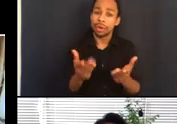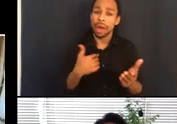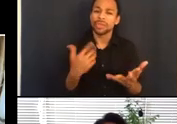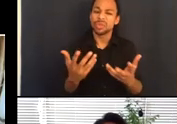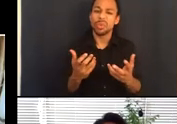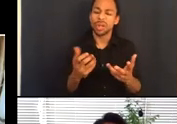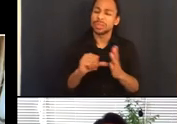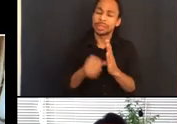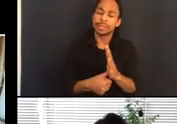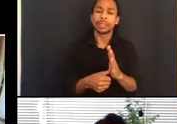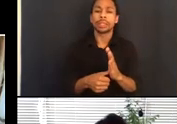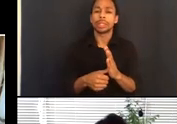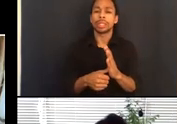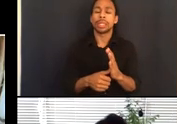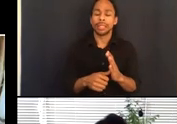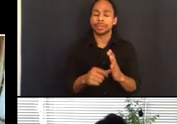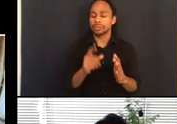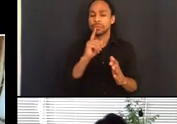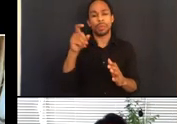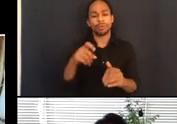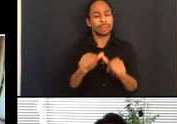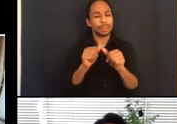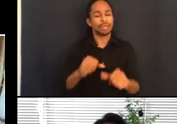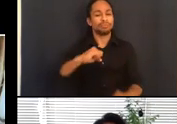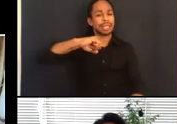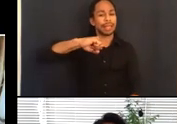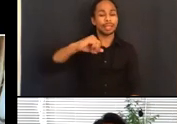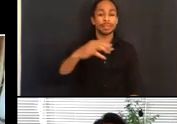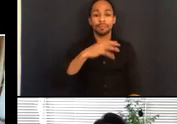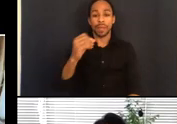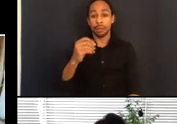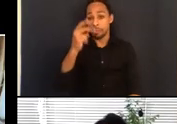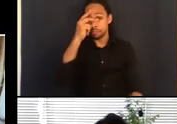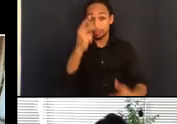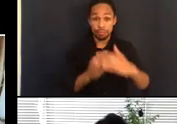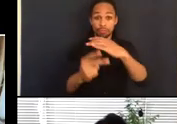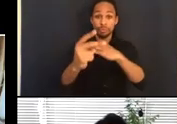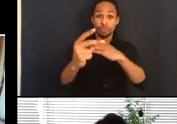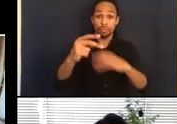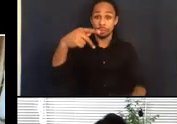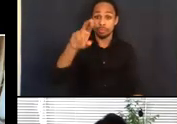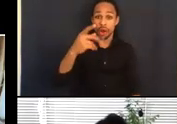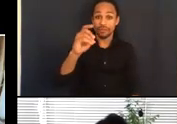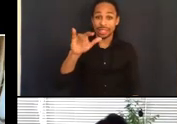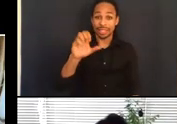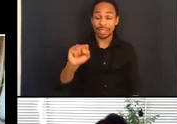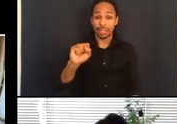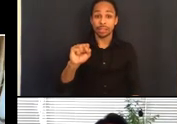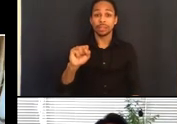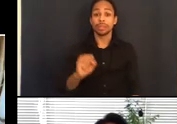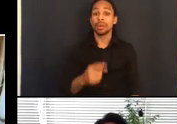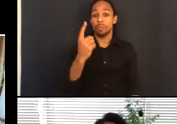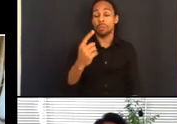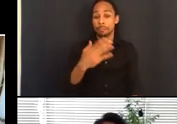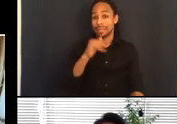wanted to point out the resilience and also the prophecies. My sister Sherry, Chef Sherry from the Wampanoag